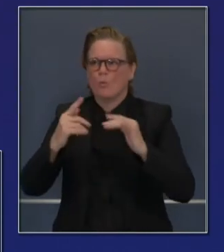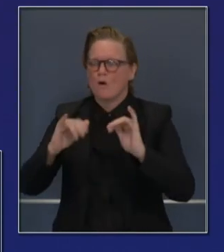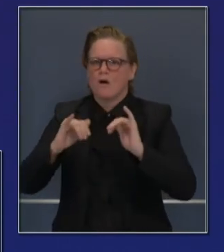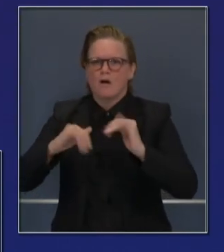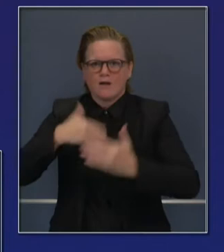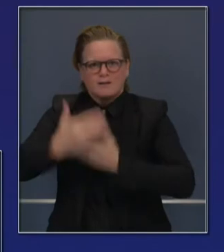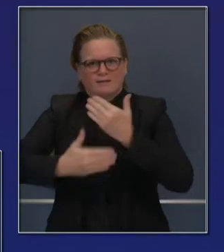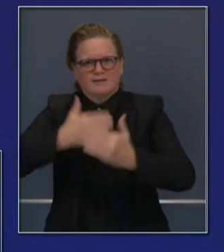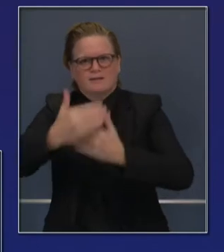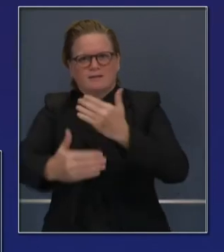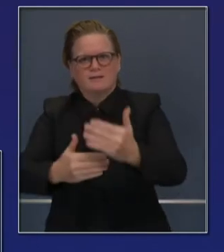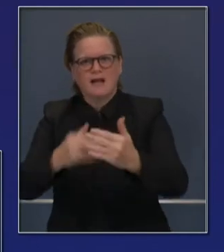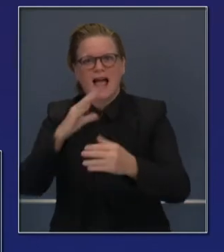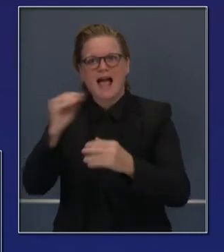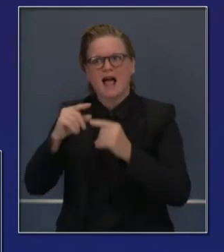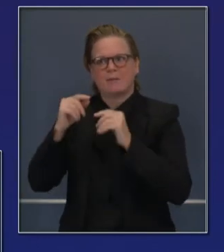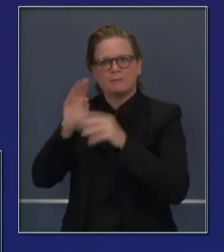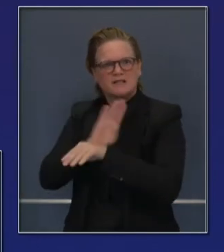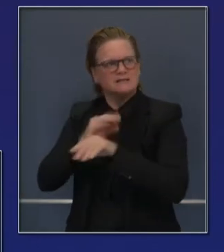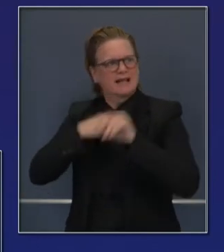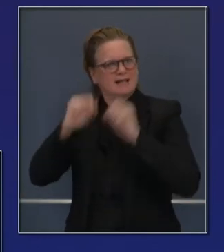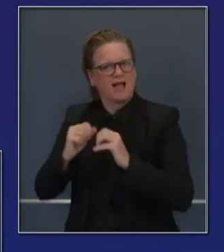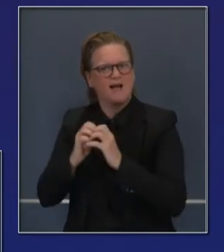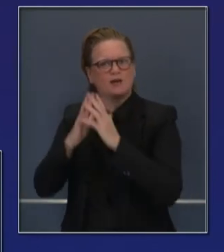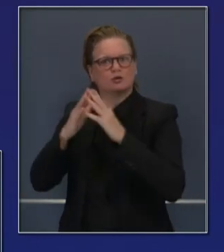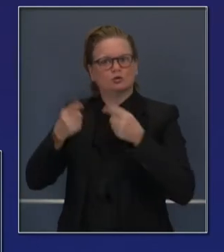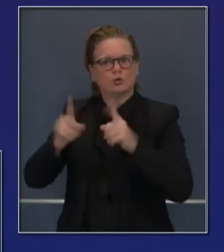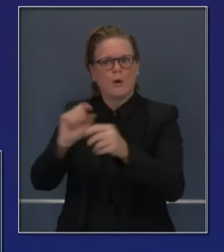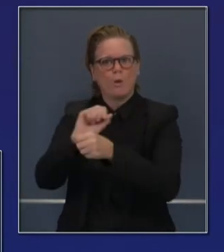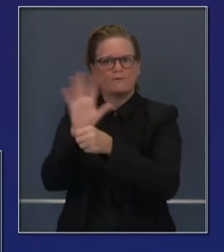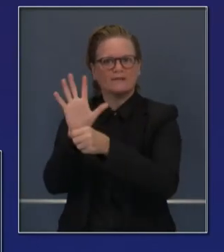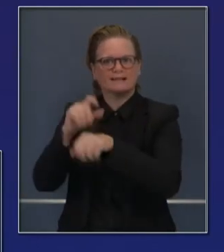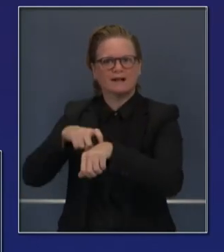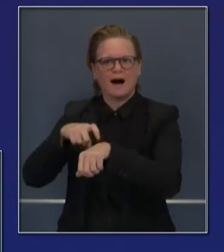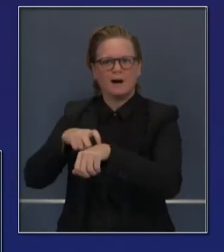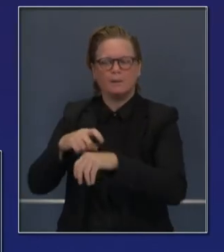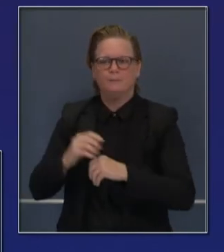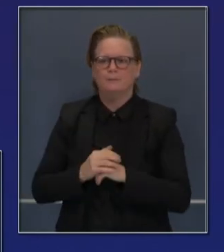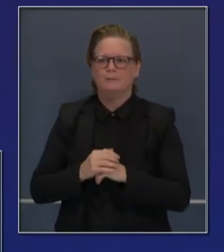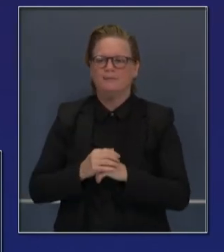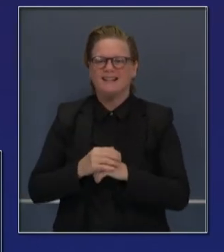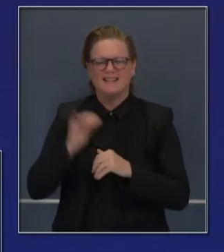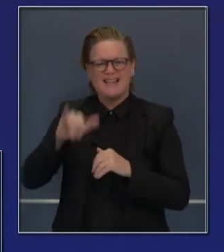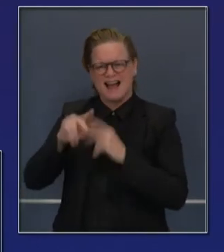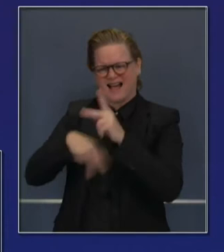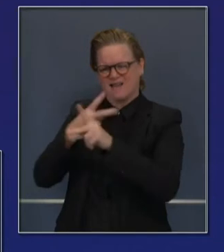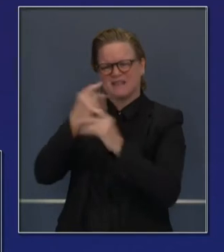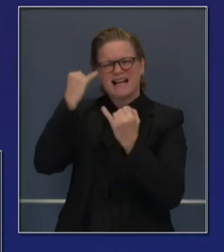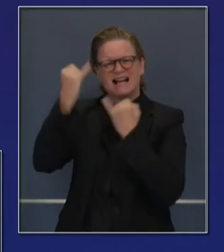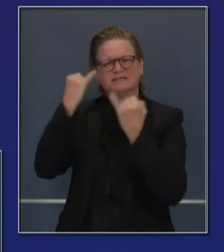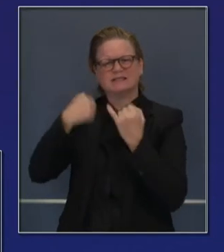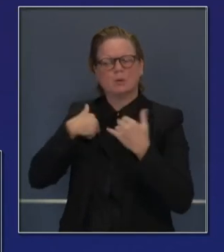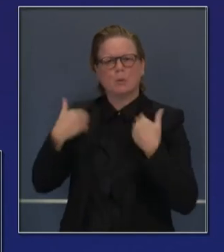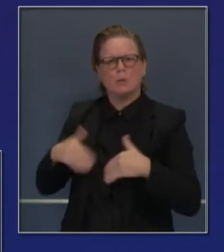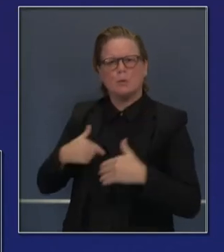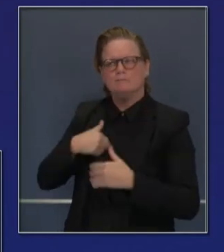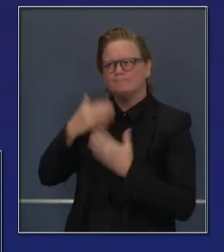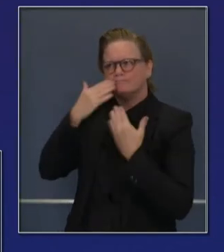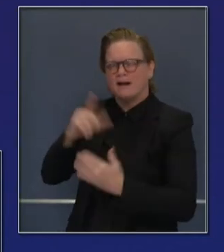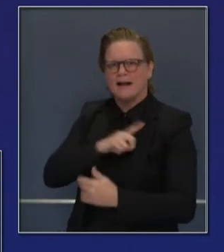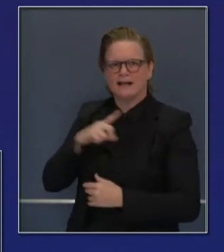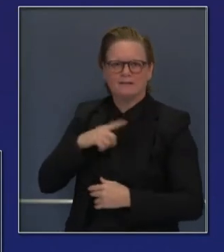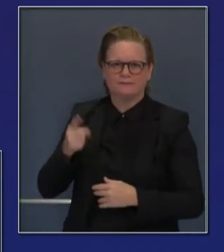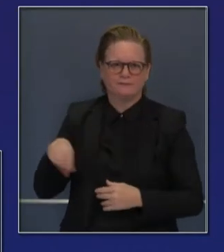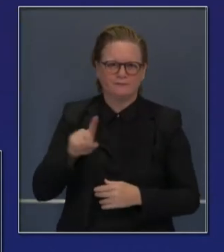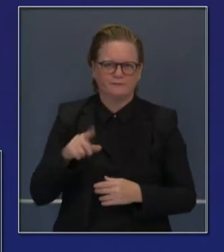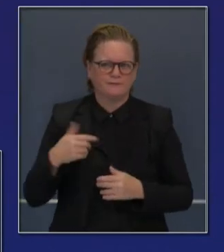economic task force. We also have provided for disaster relief loan guarantees of now